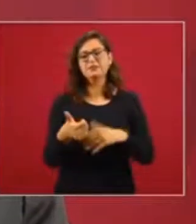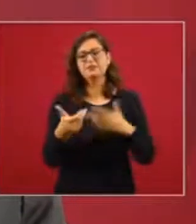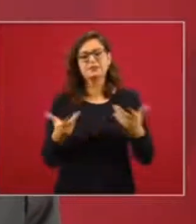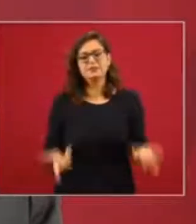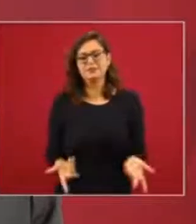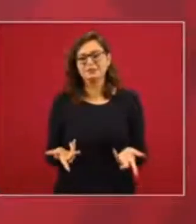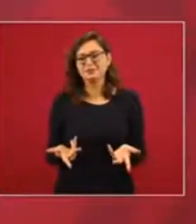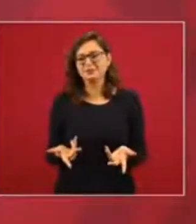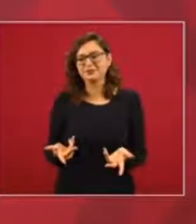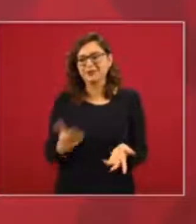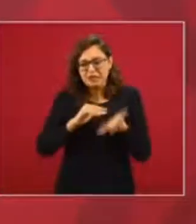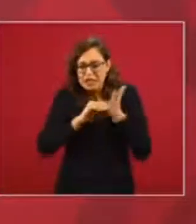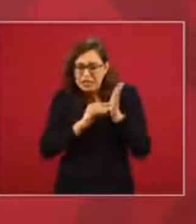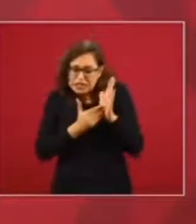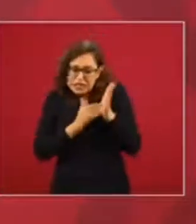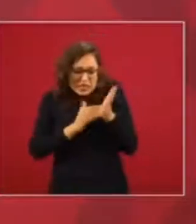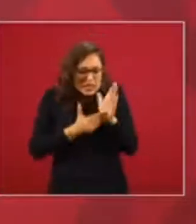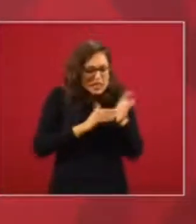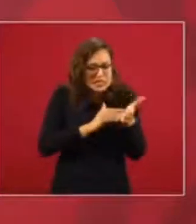que a todas luces